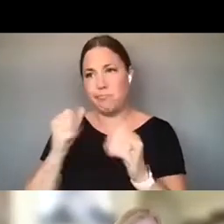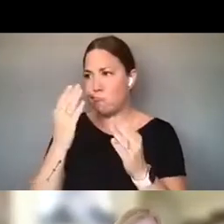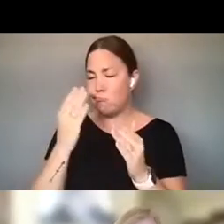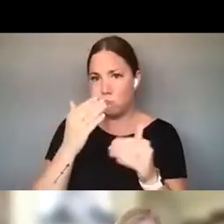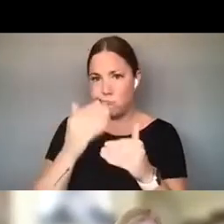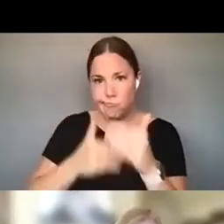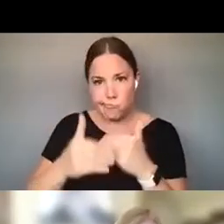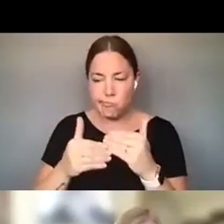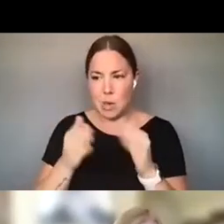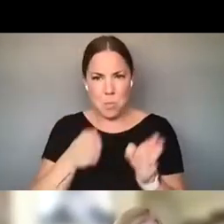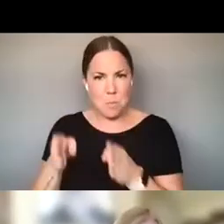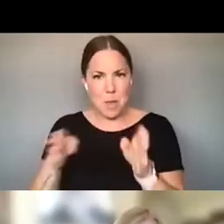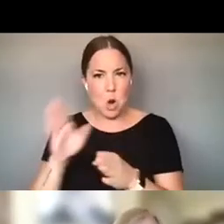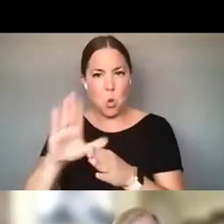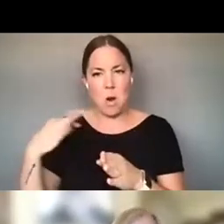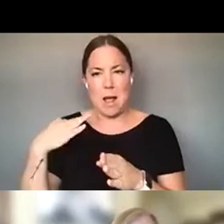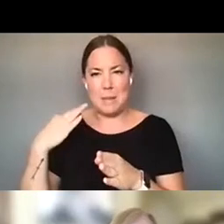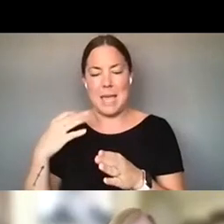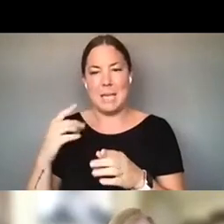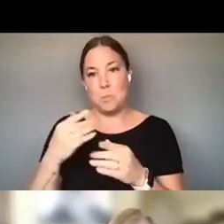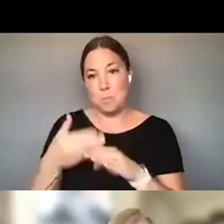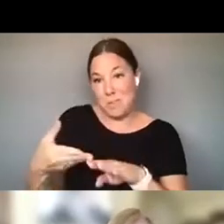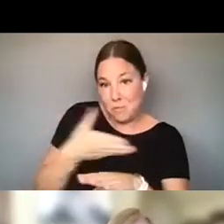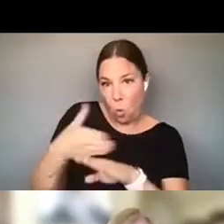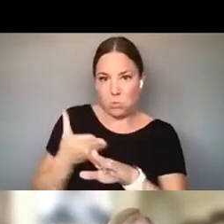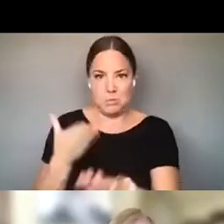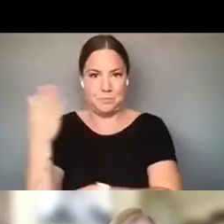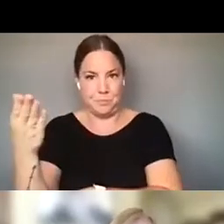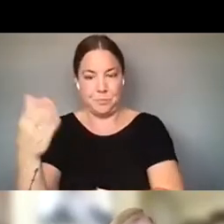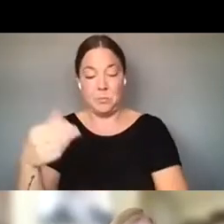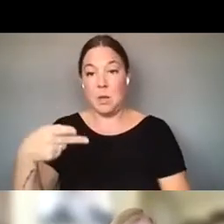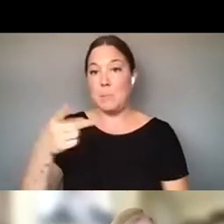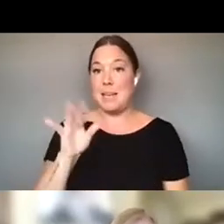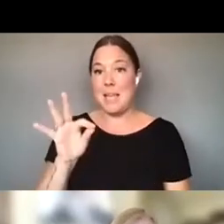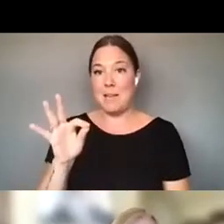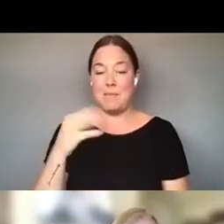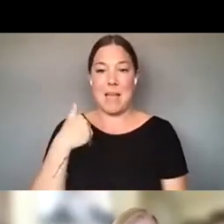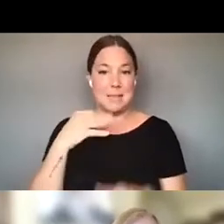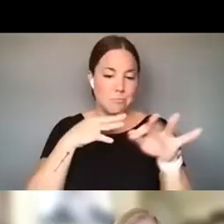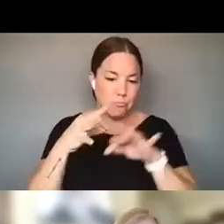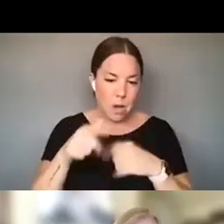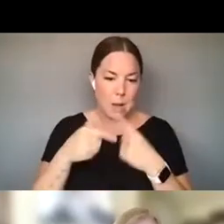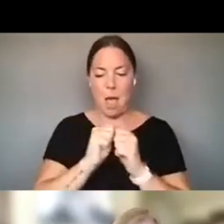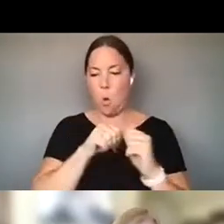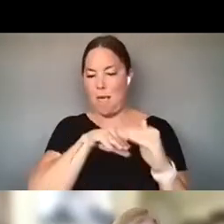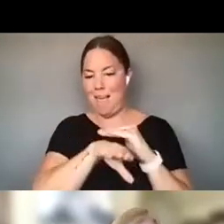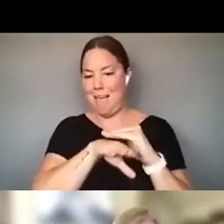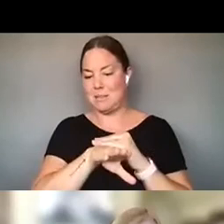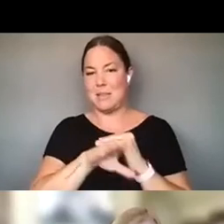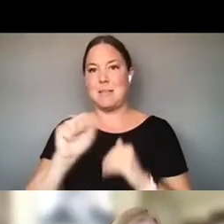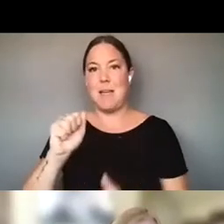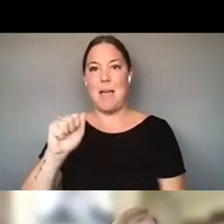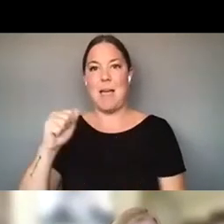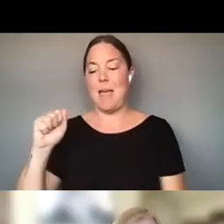expand that window of time you have. The PDF. The includes instructions for accessing the applicant portal.